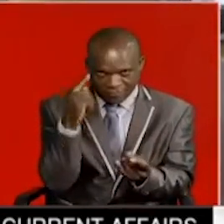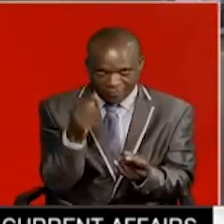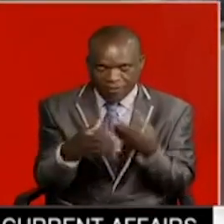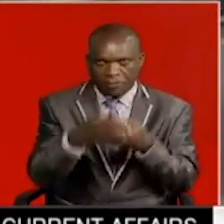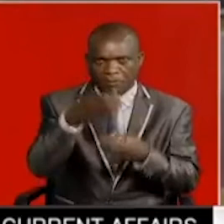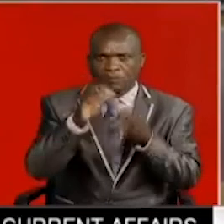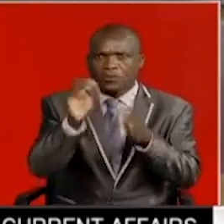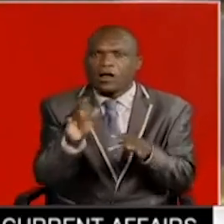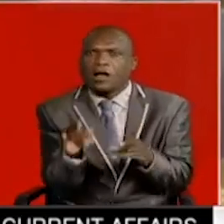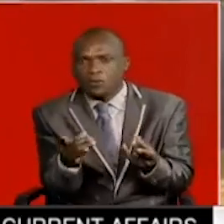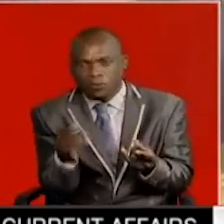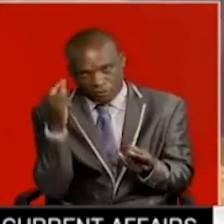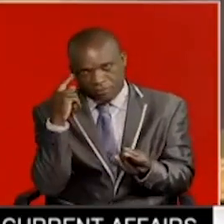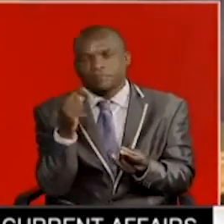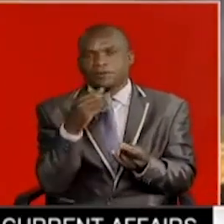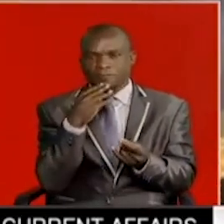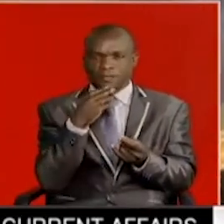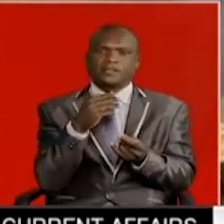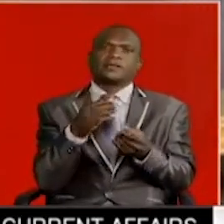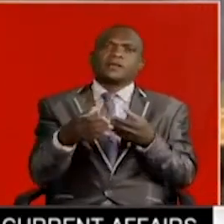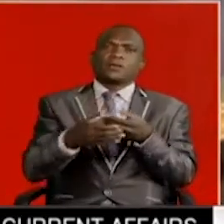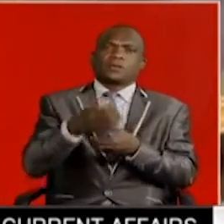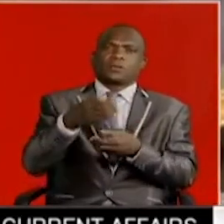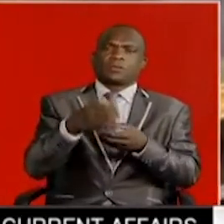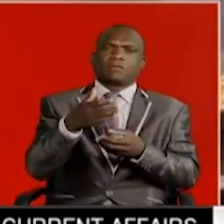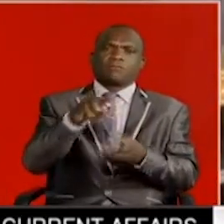One, management of waste related